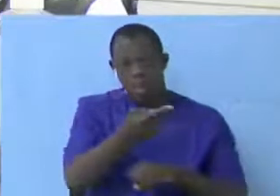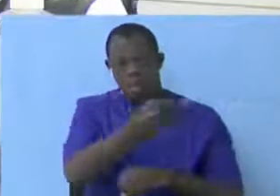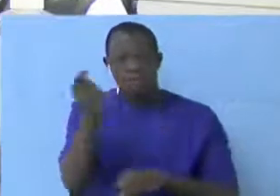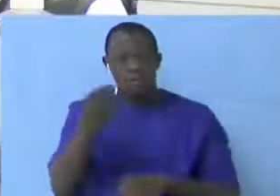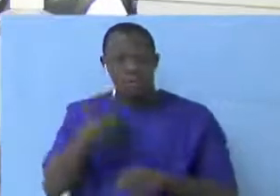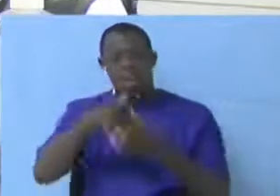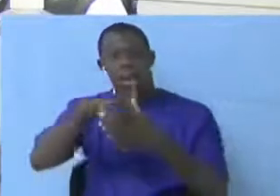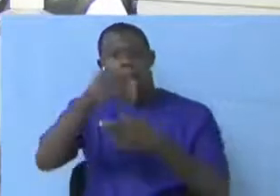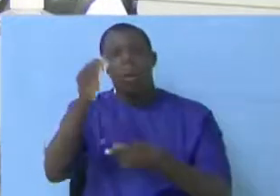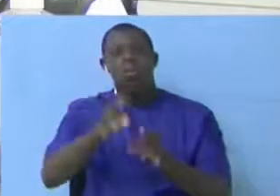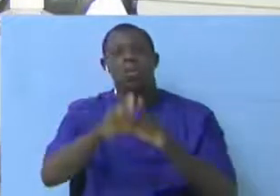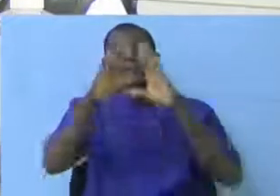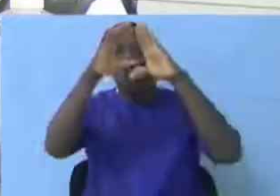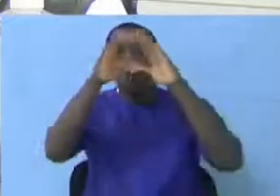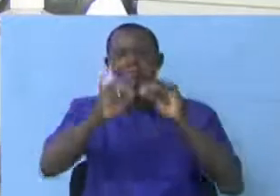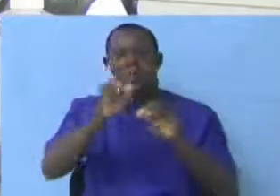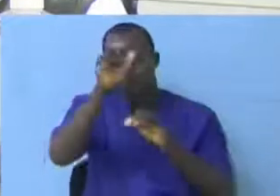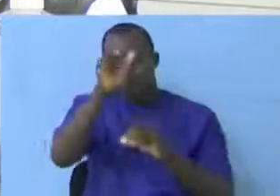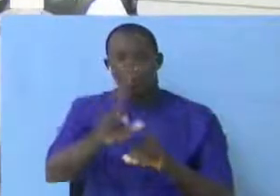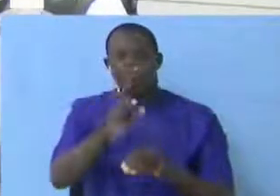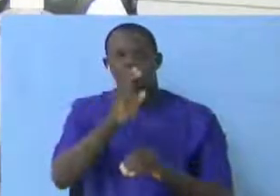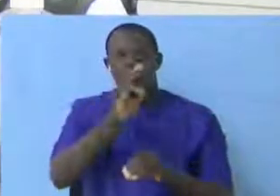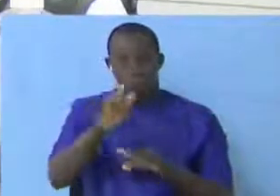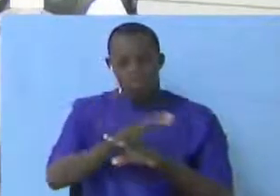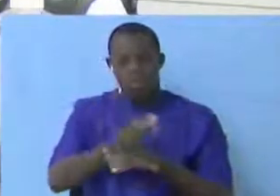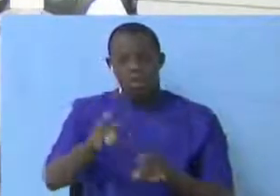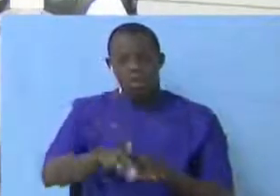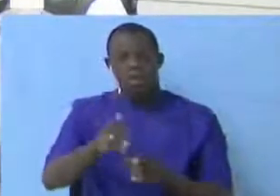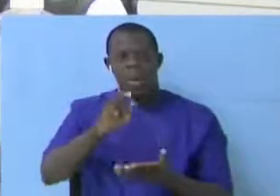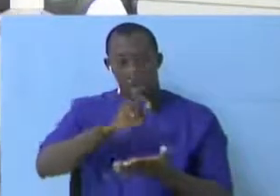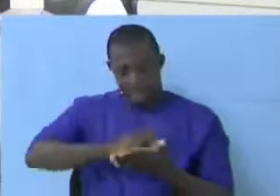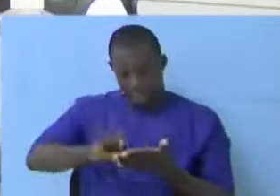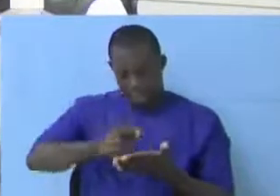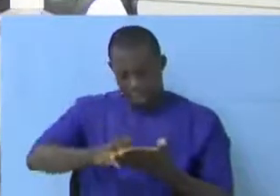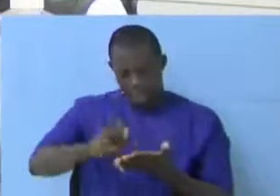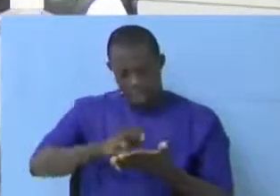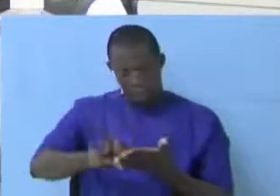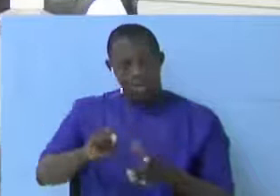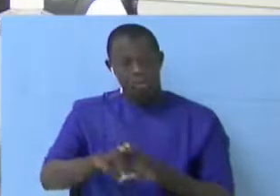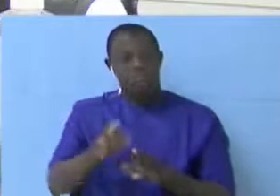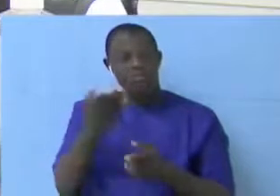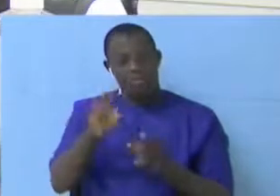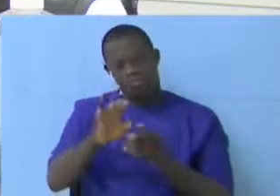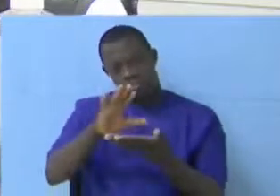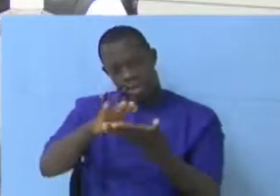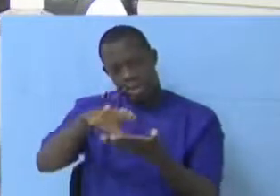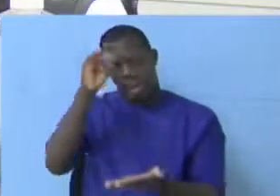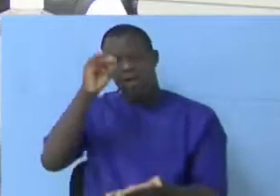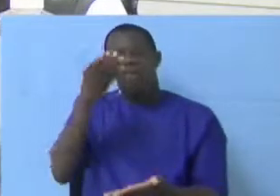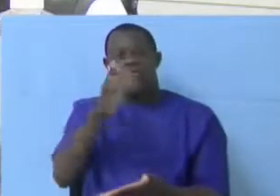the officer who was writing this must have taken it from there. And